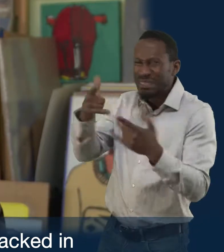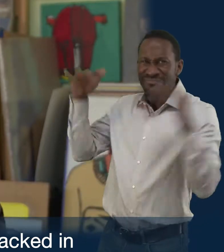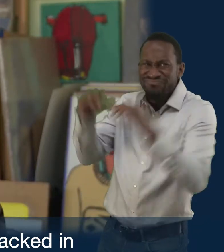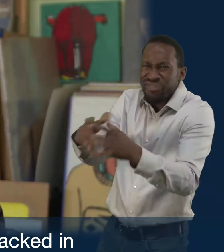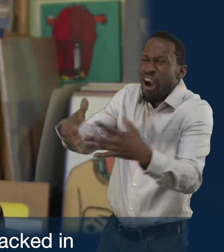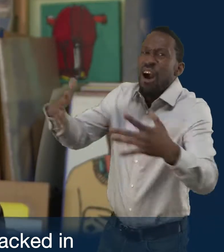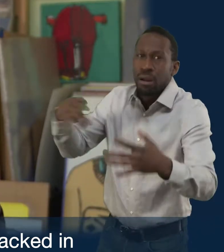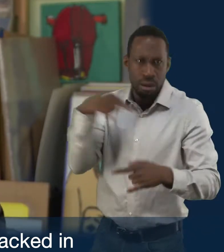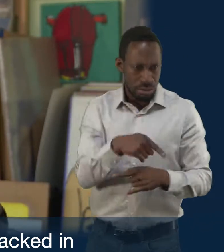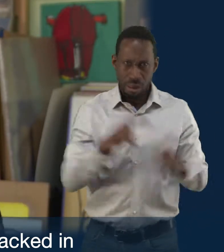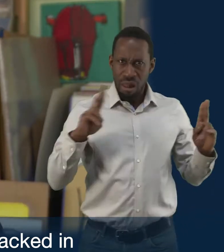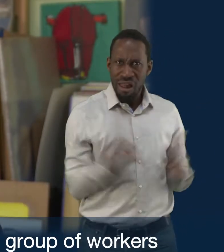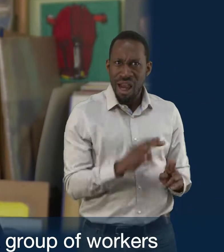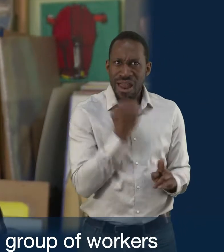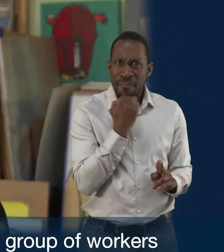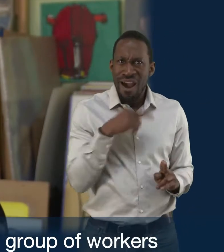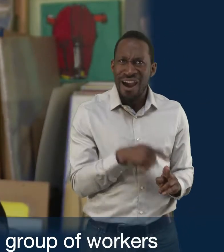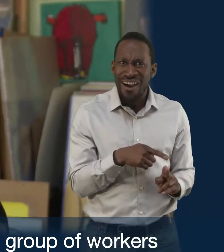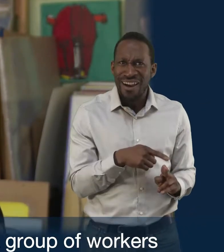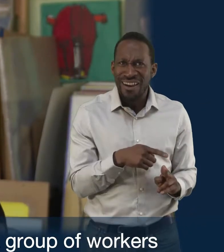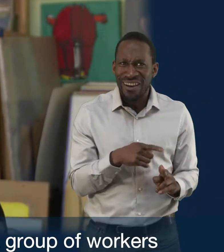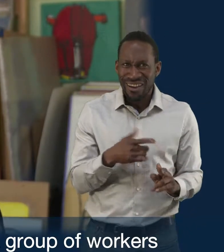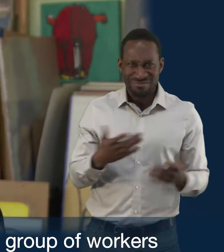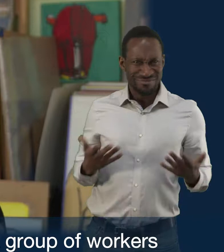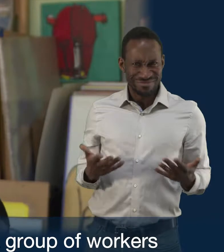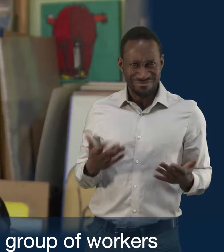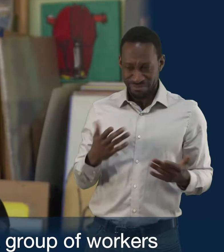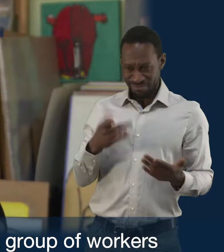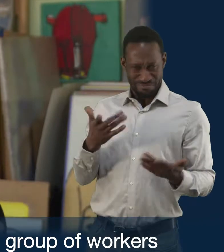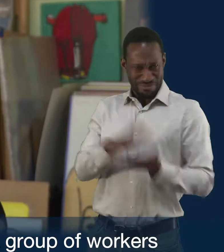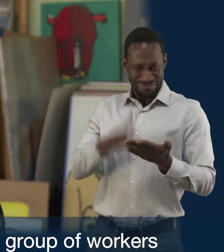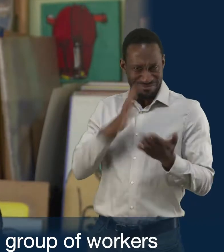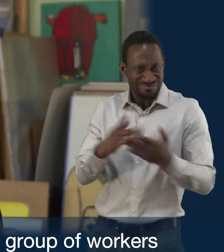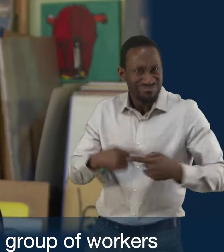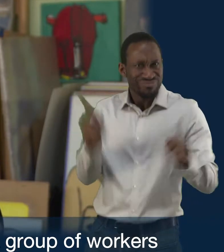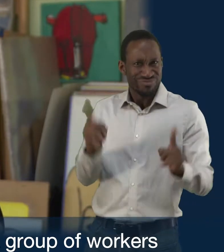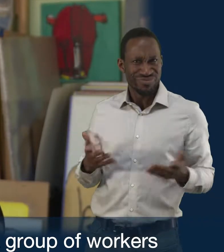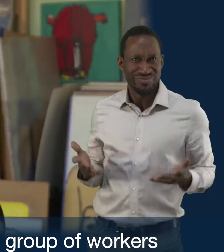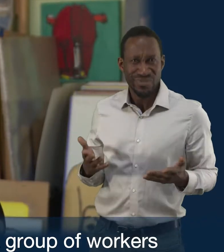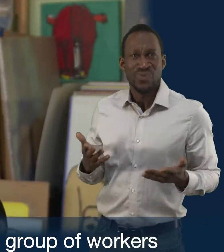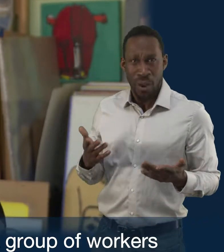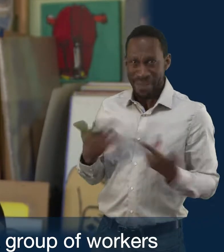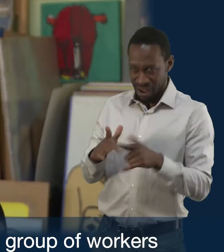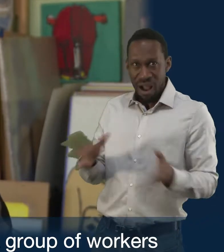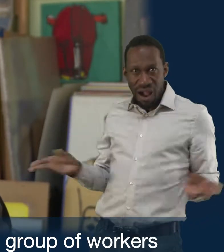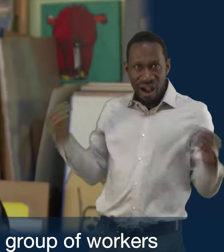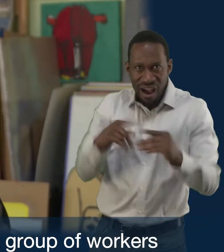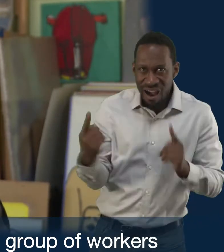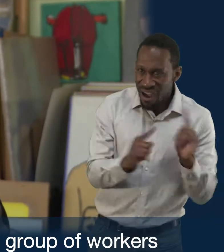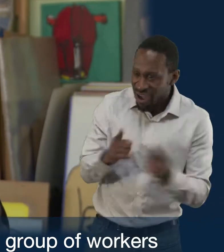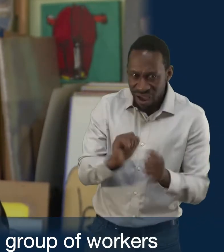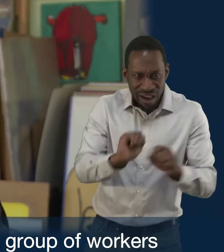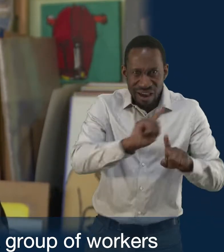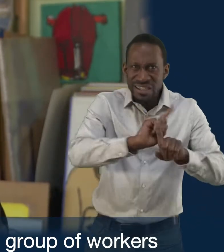were in the larger centres. And it also brought together a group of workers who had